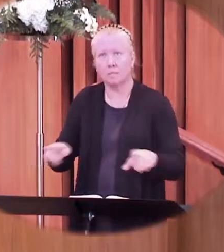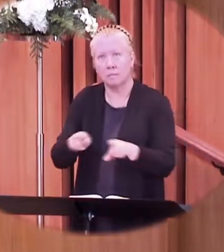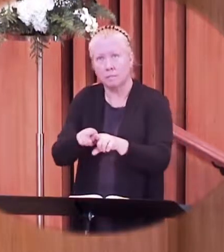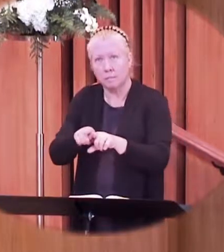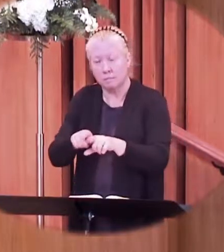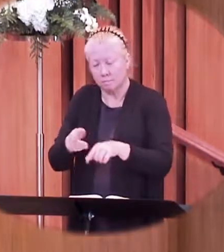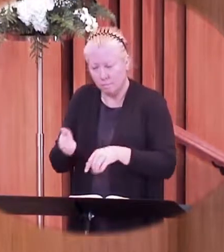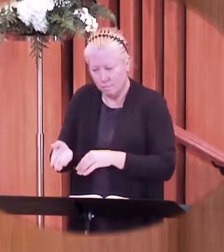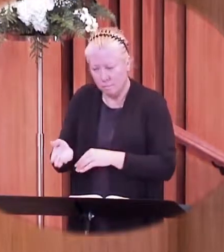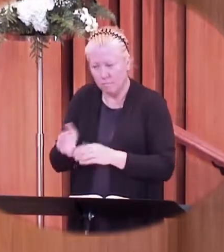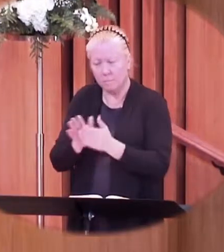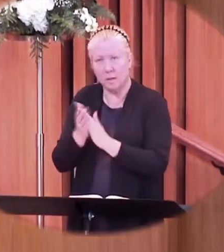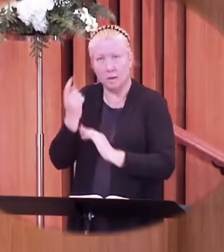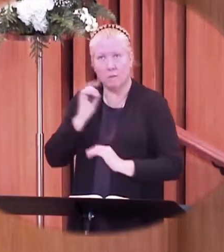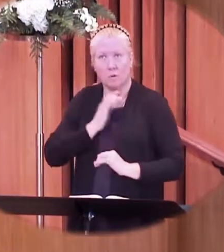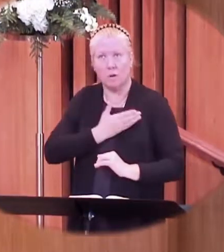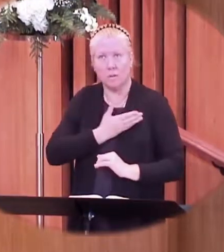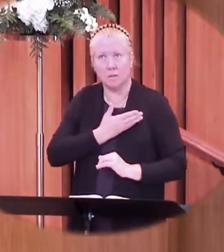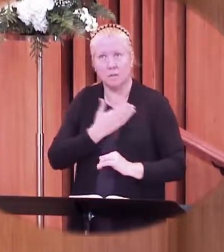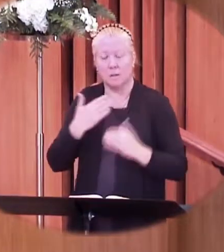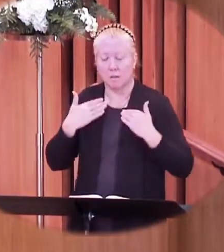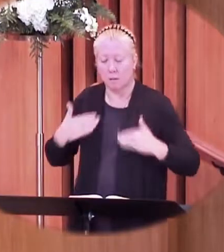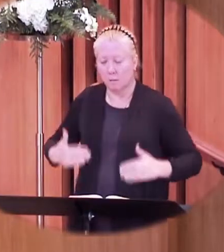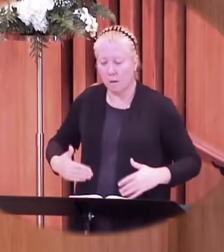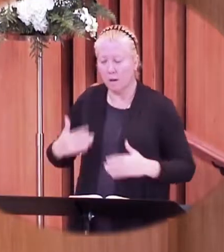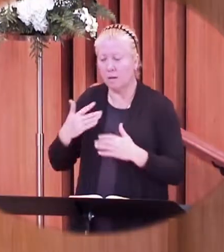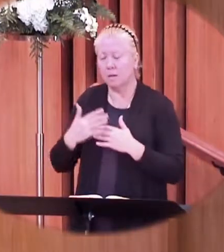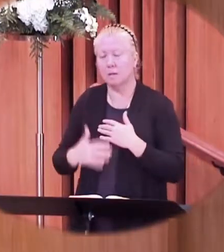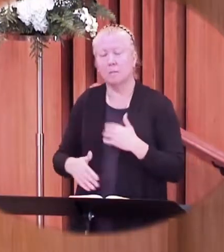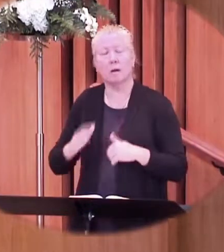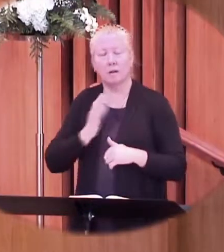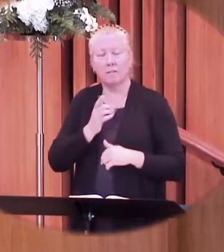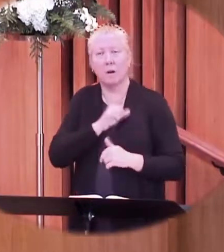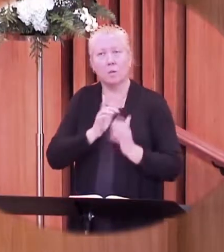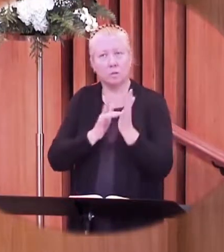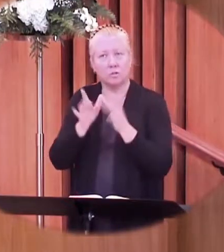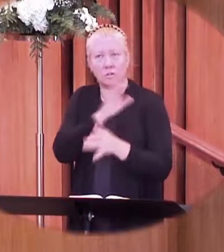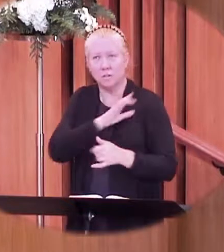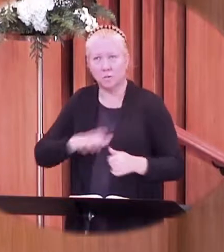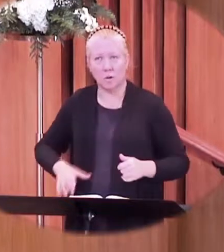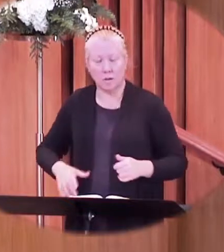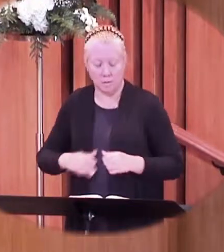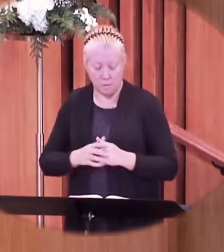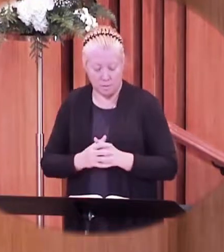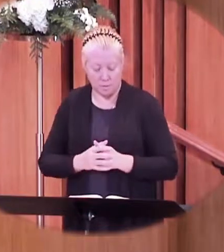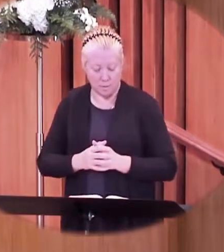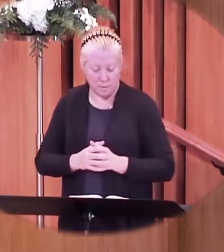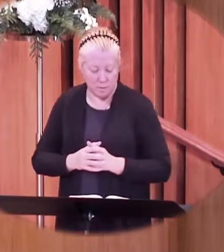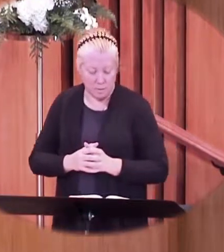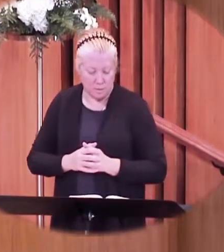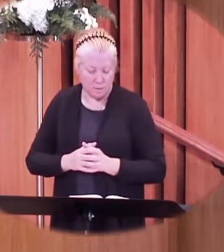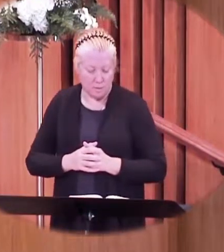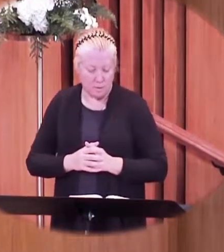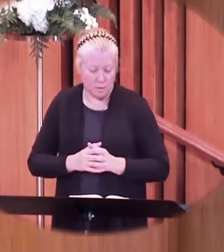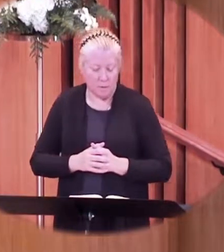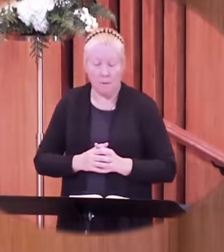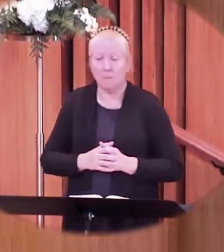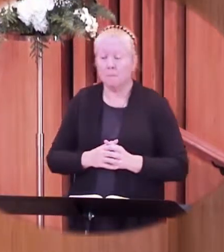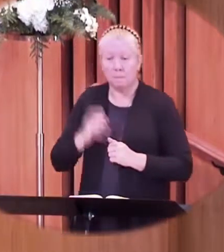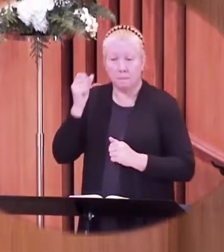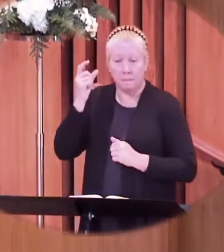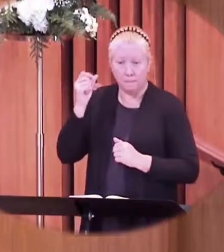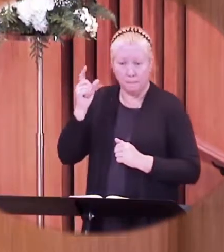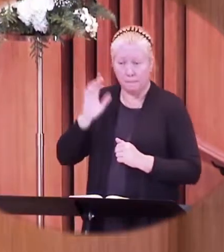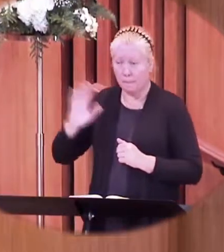may become for us the body and blood of our Lord Jesus Christ. At the time